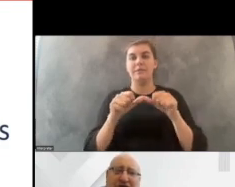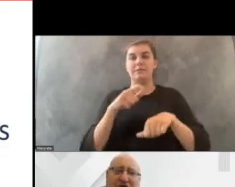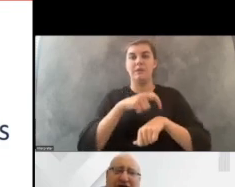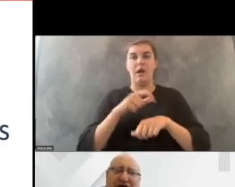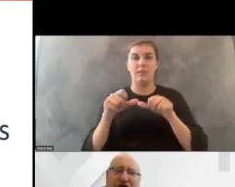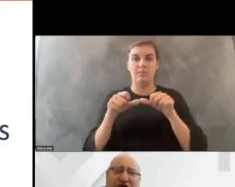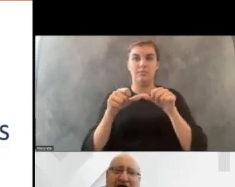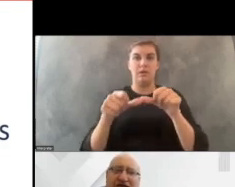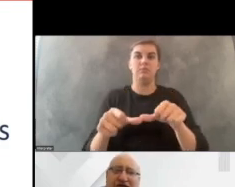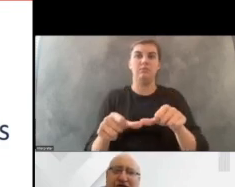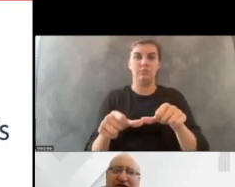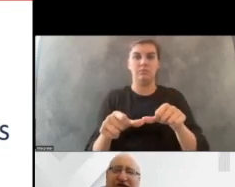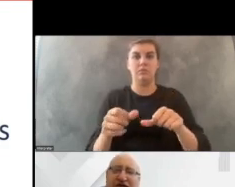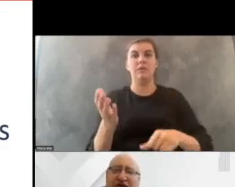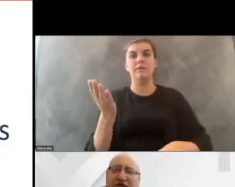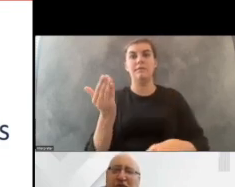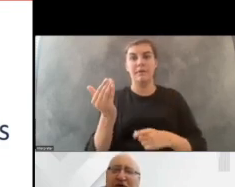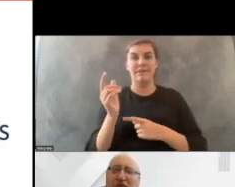pedestrian signal heads.